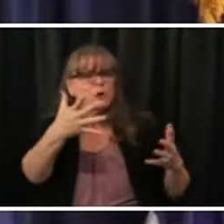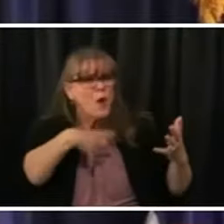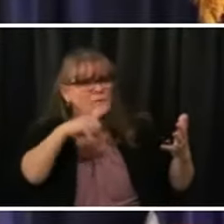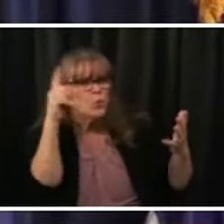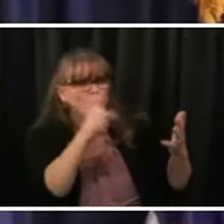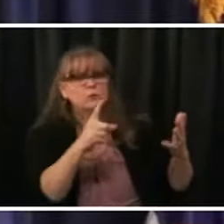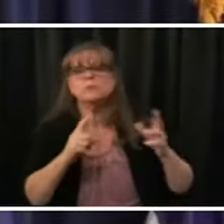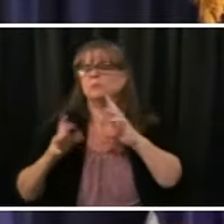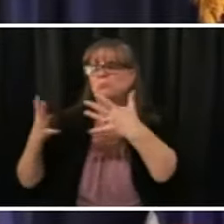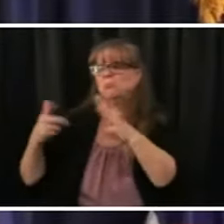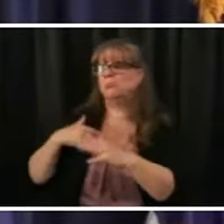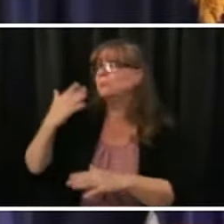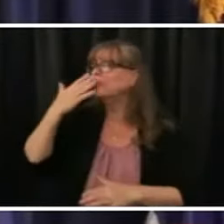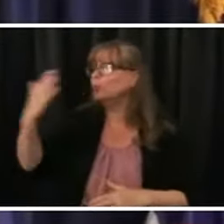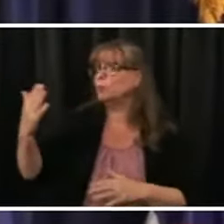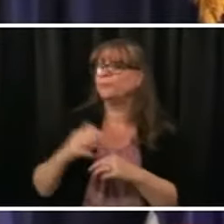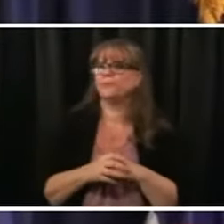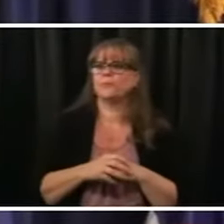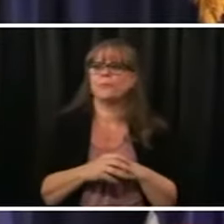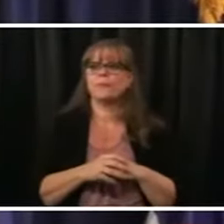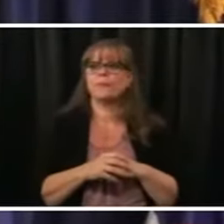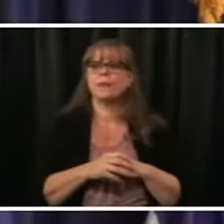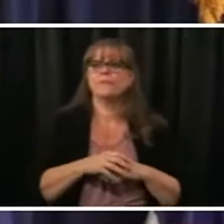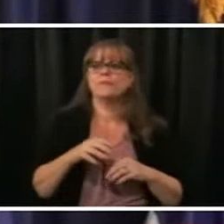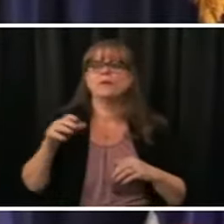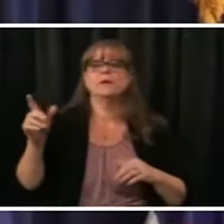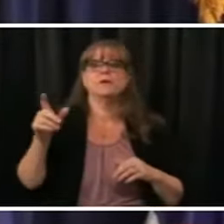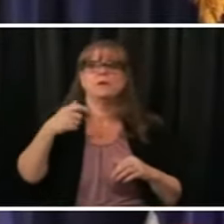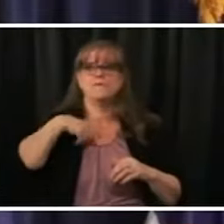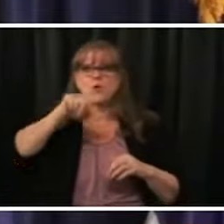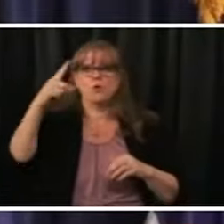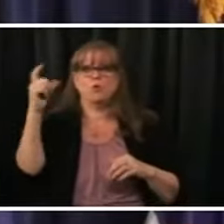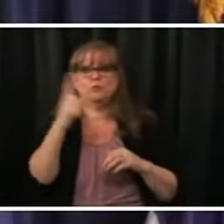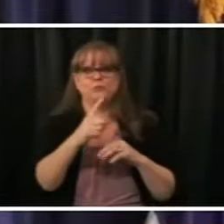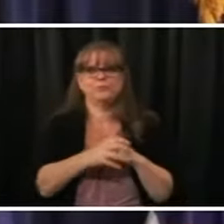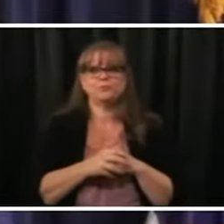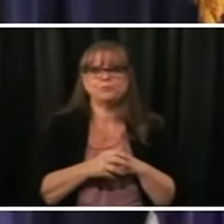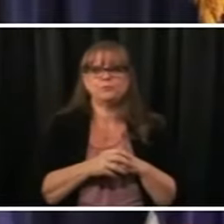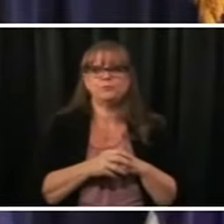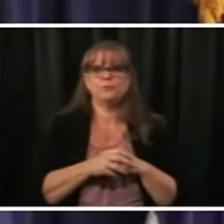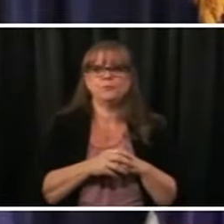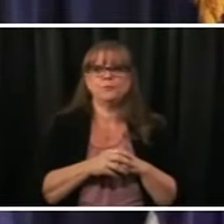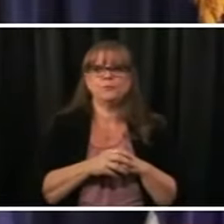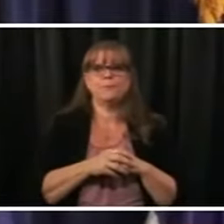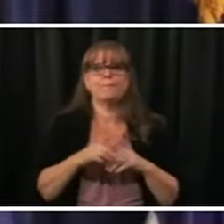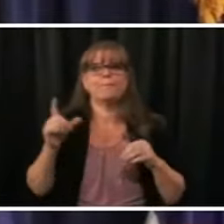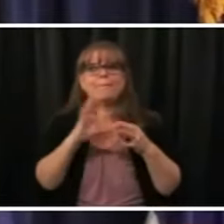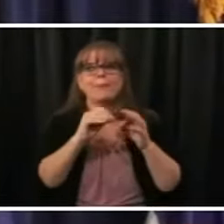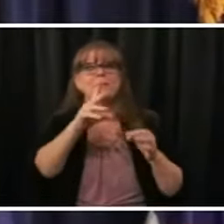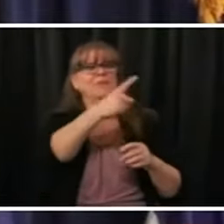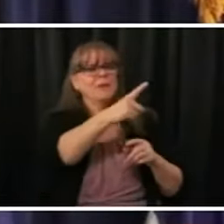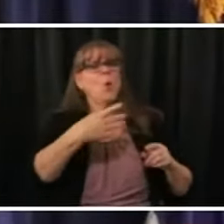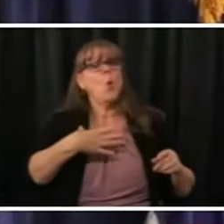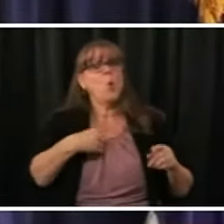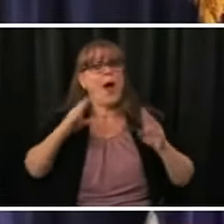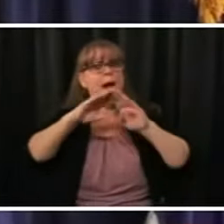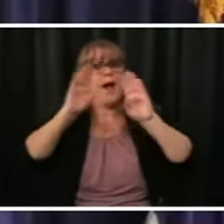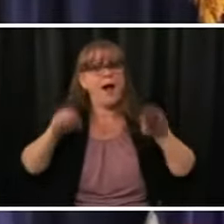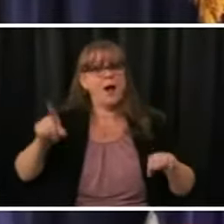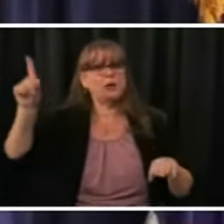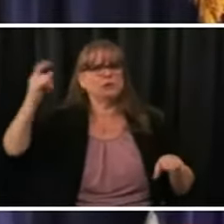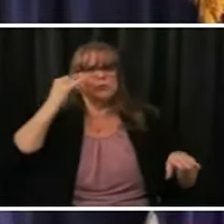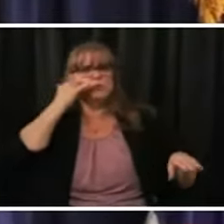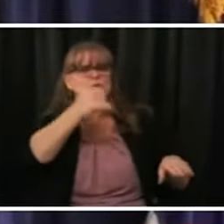Vinny Delchudice at Bloomberg News in Denver. Regarding the White House conference calls with state governors on COVID-19, is there ever